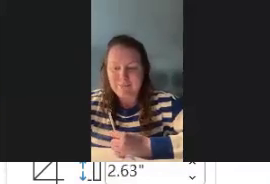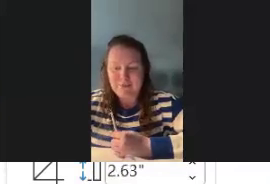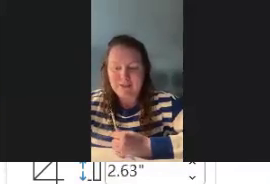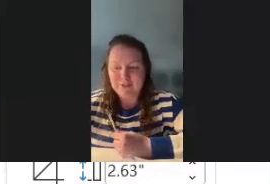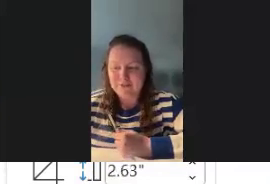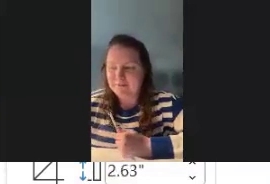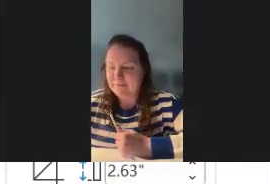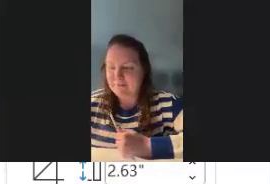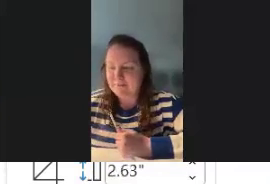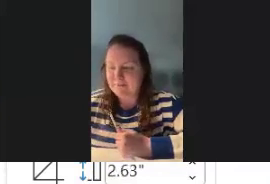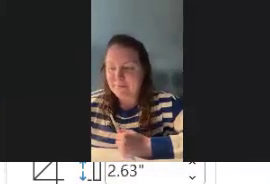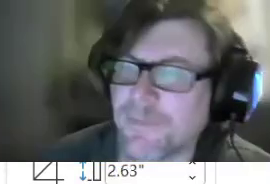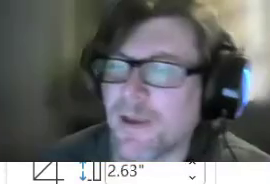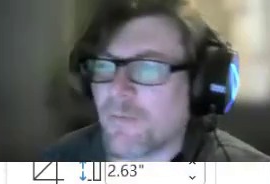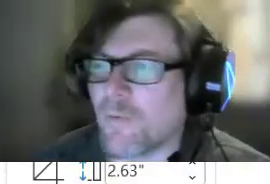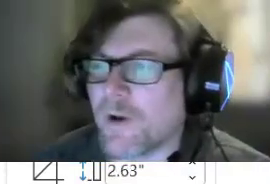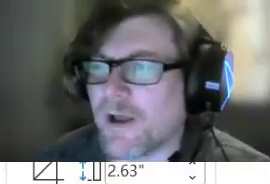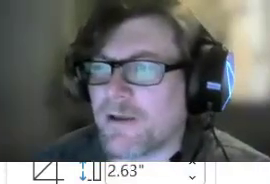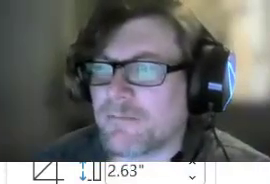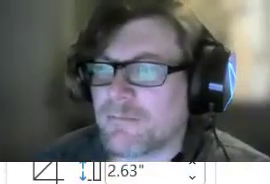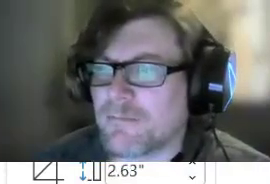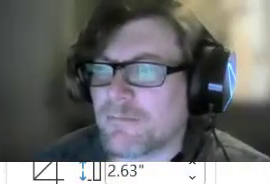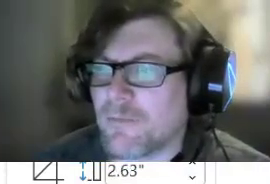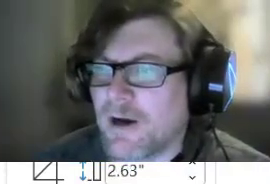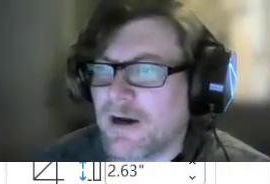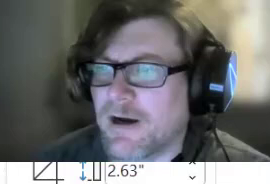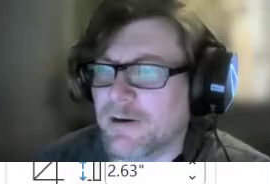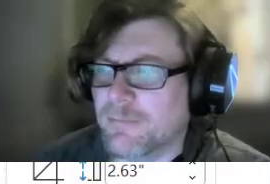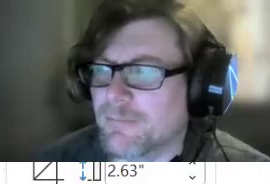if that's the same thing or. When I